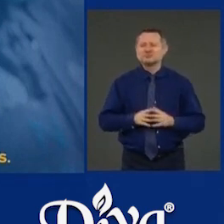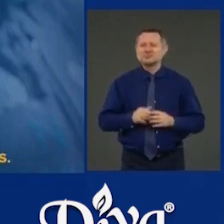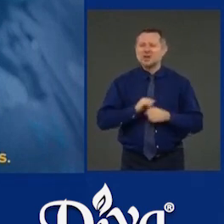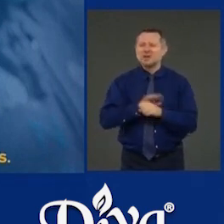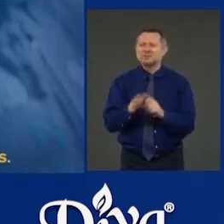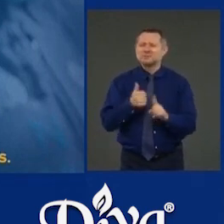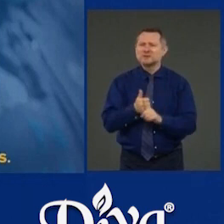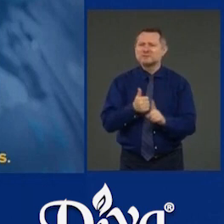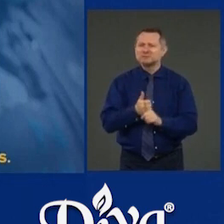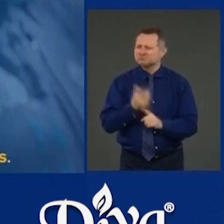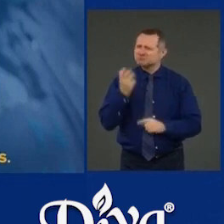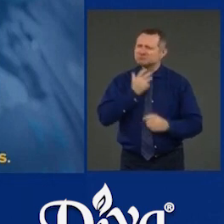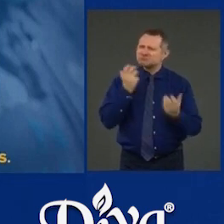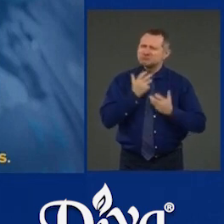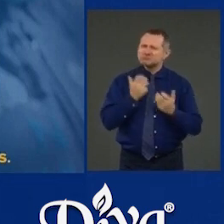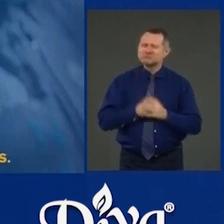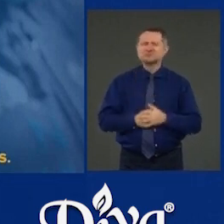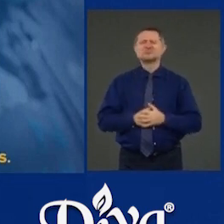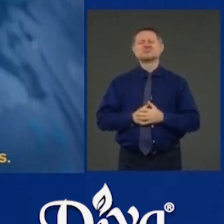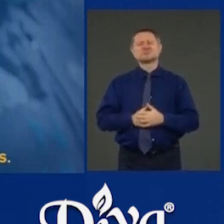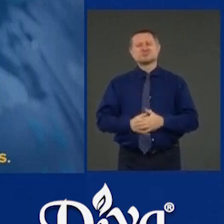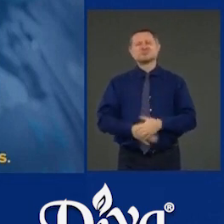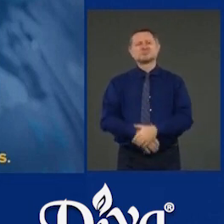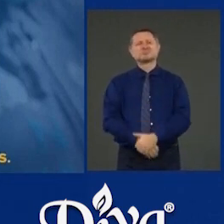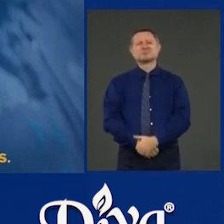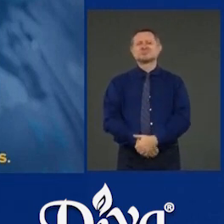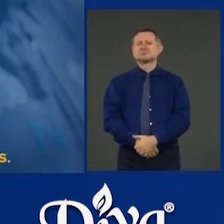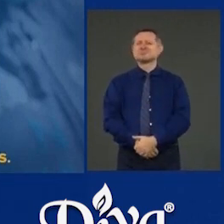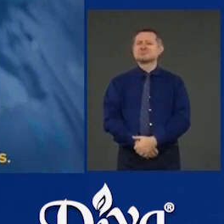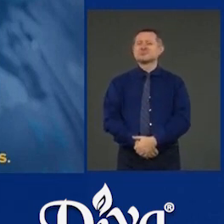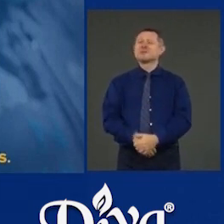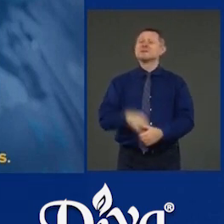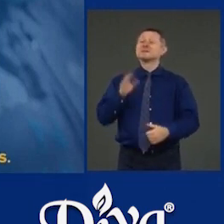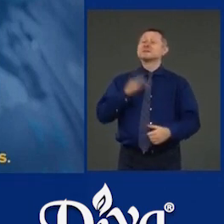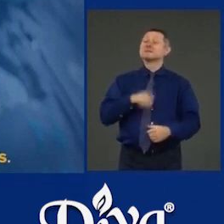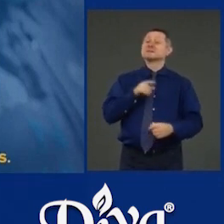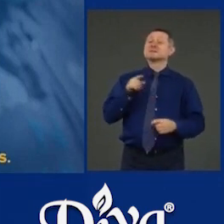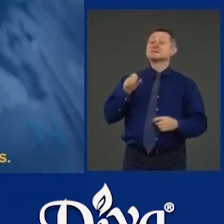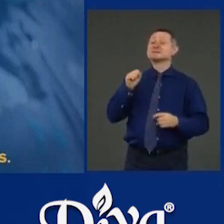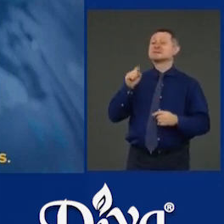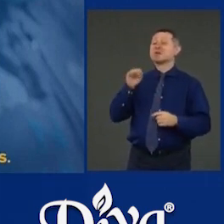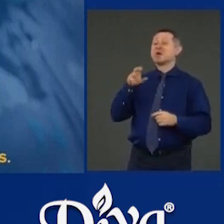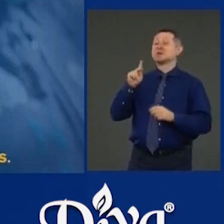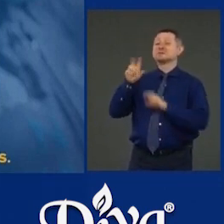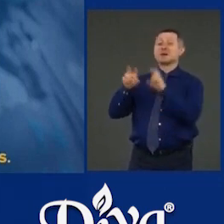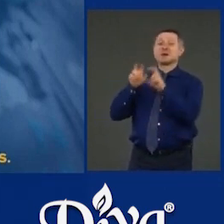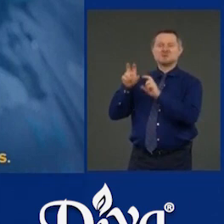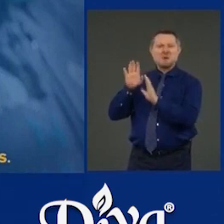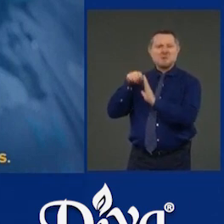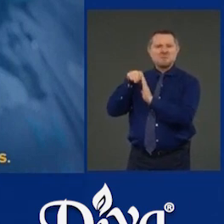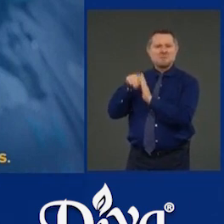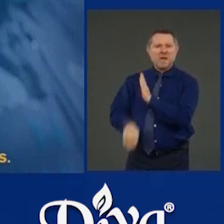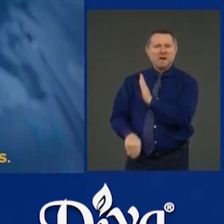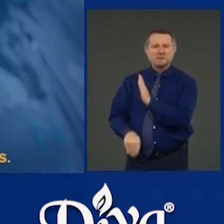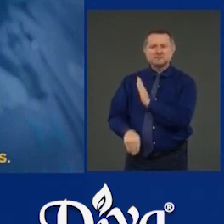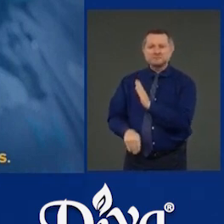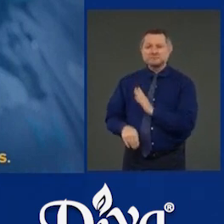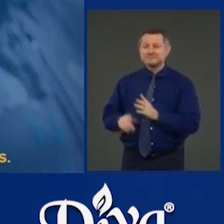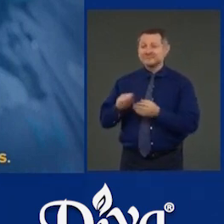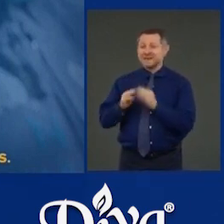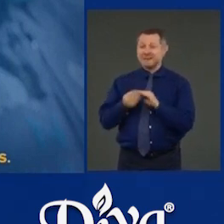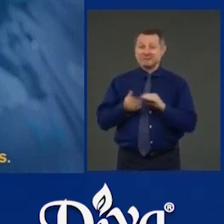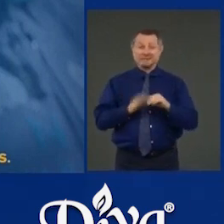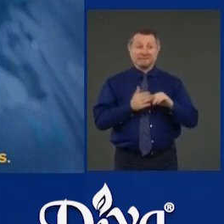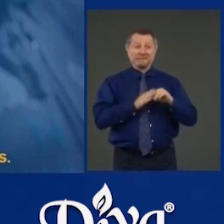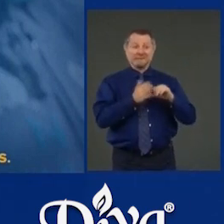virus spread, and you see the stock market going down every time the